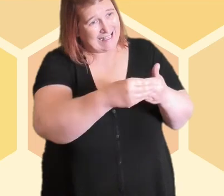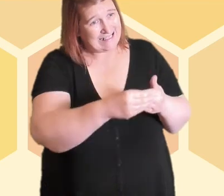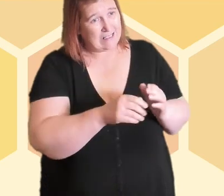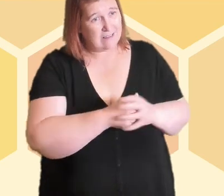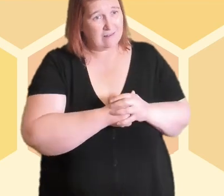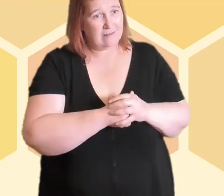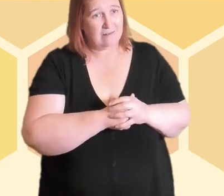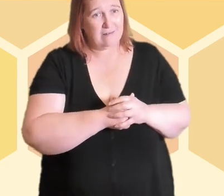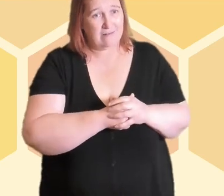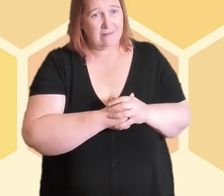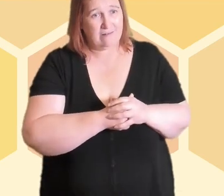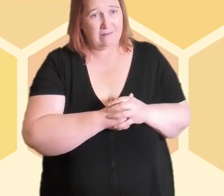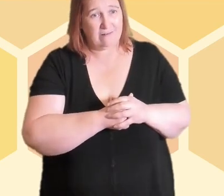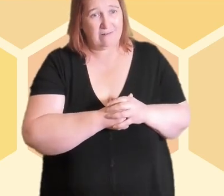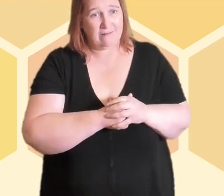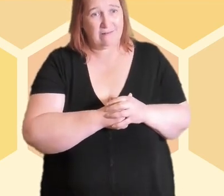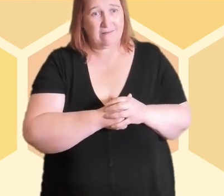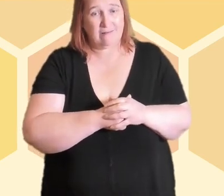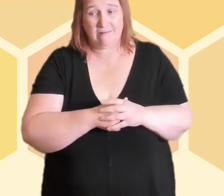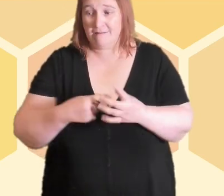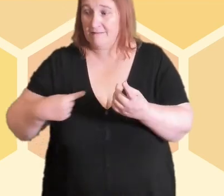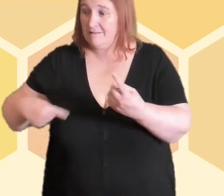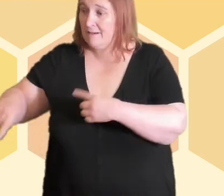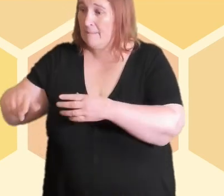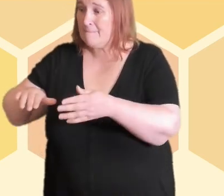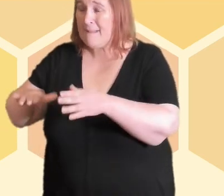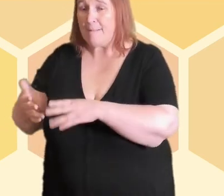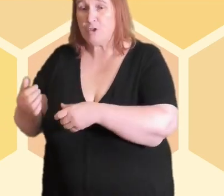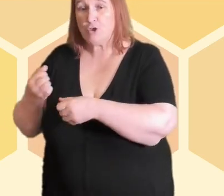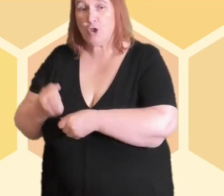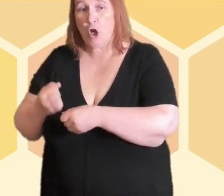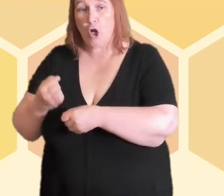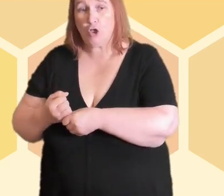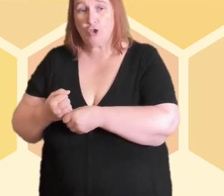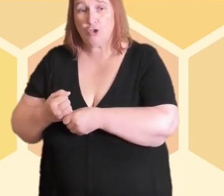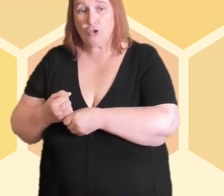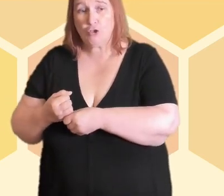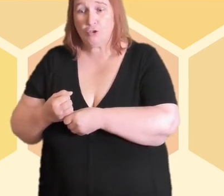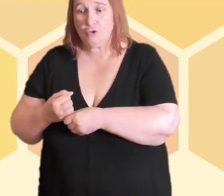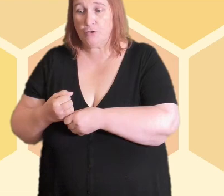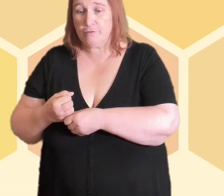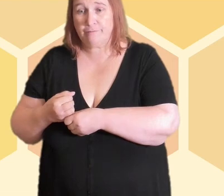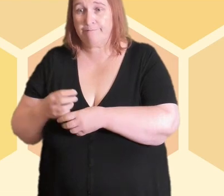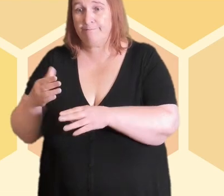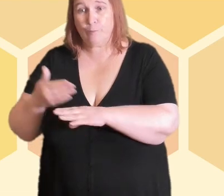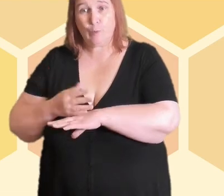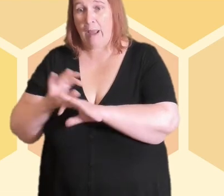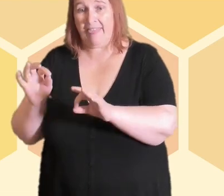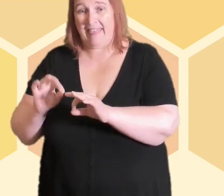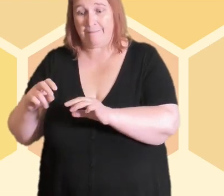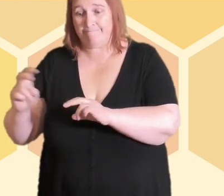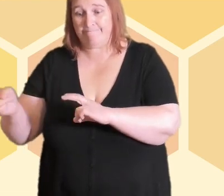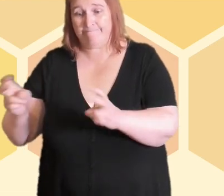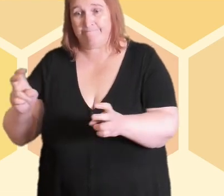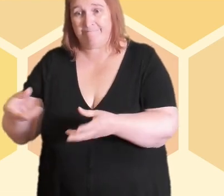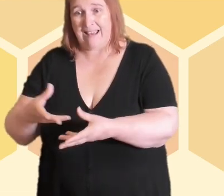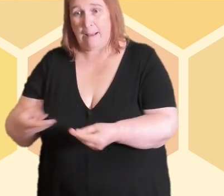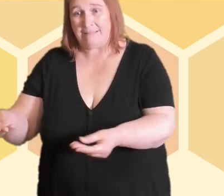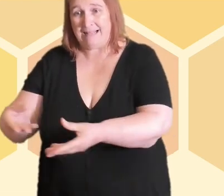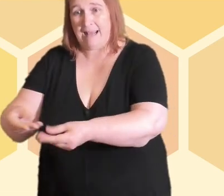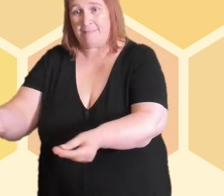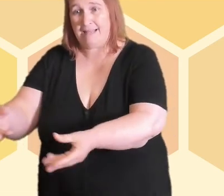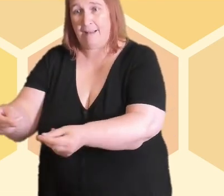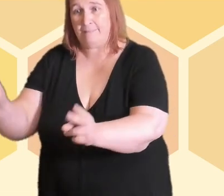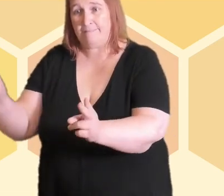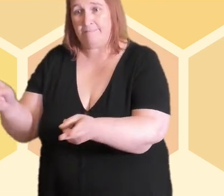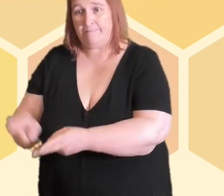Those who are not attending our Baptist churches and leaving our pews empty. Or we